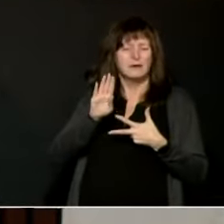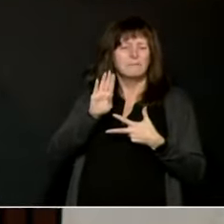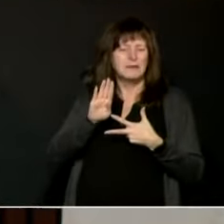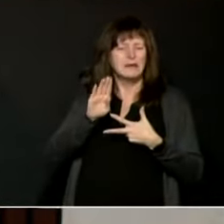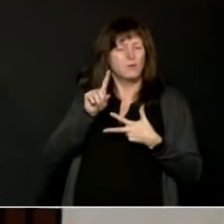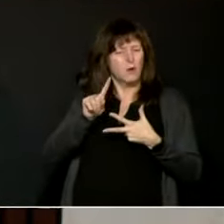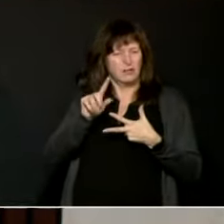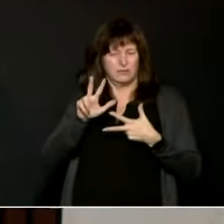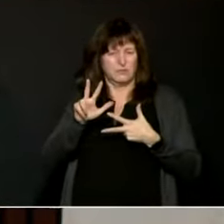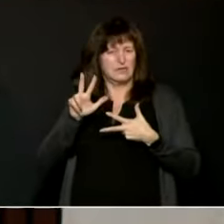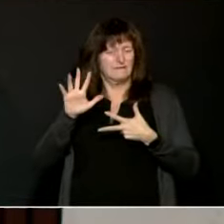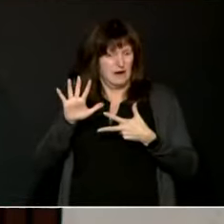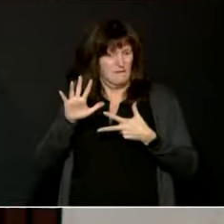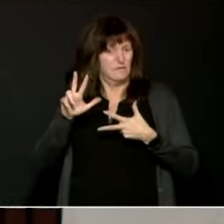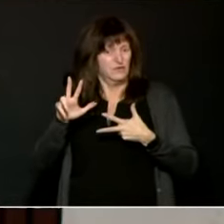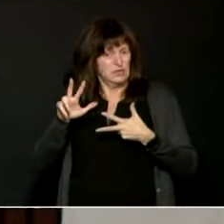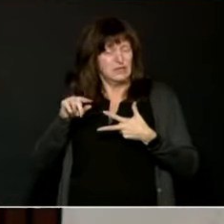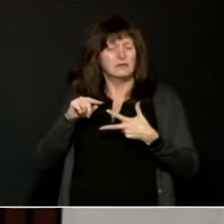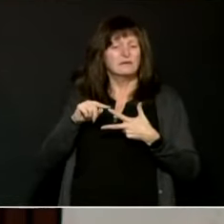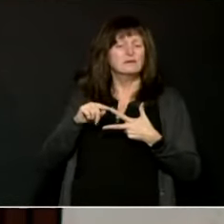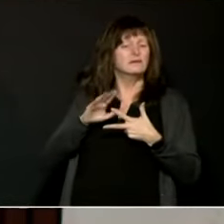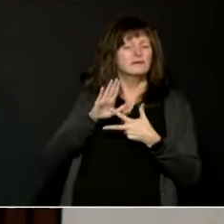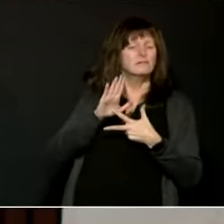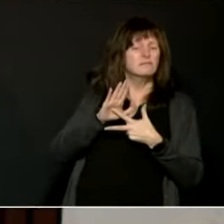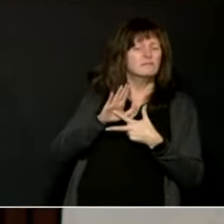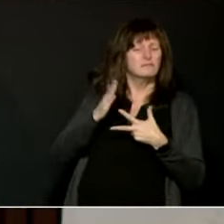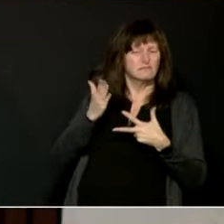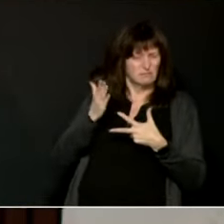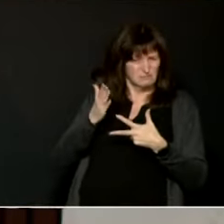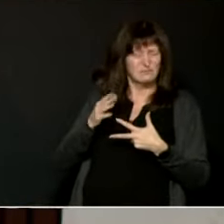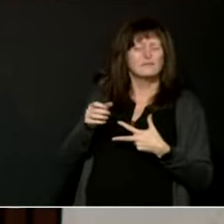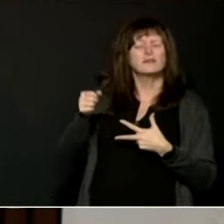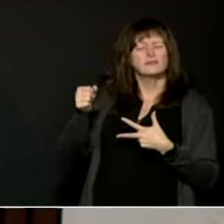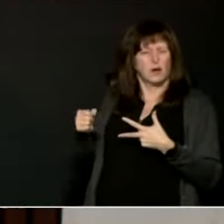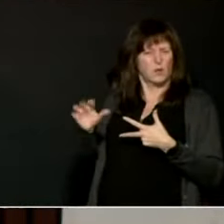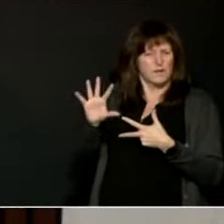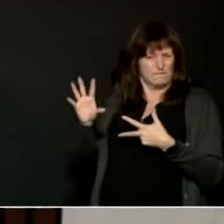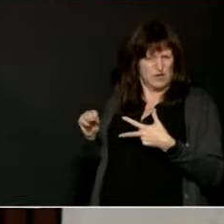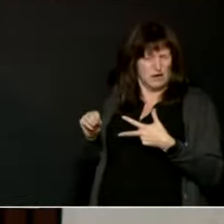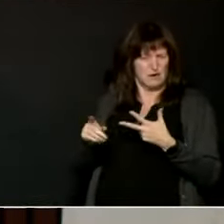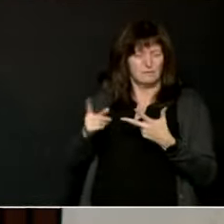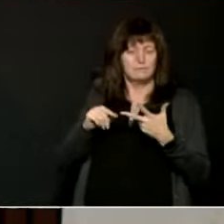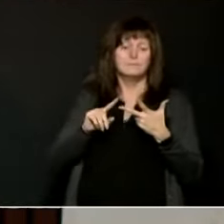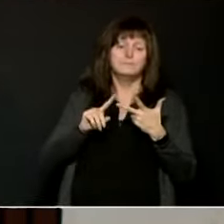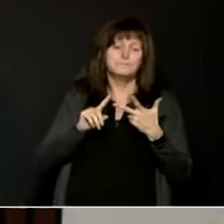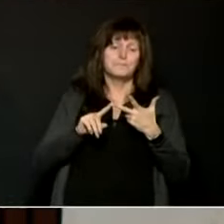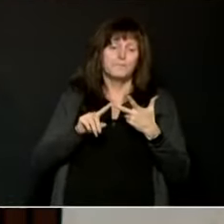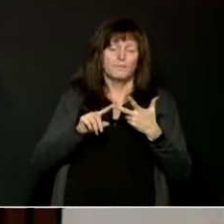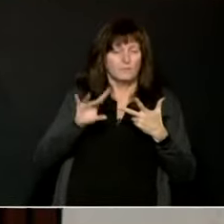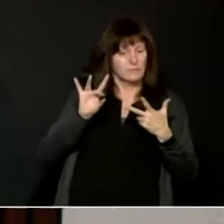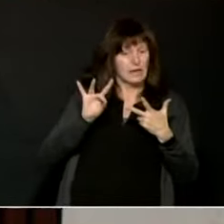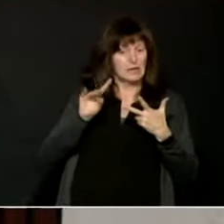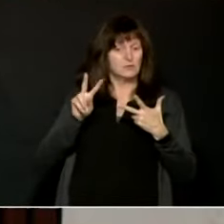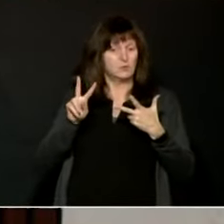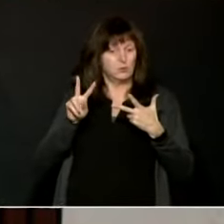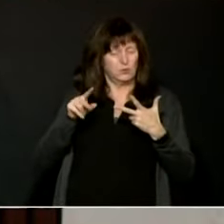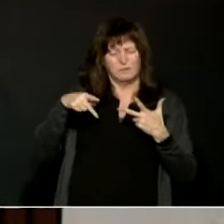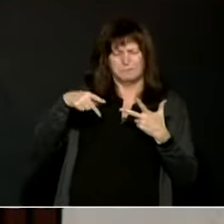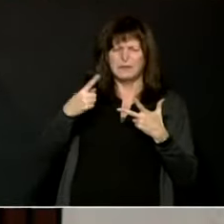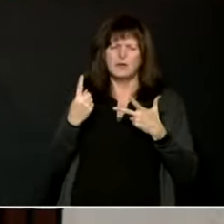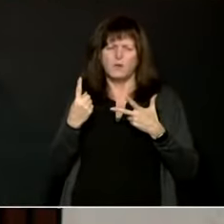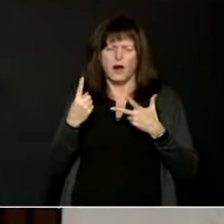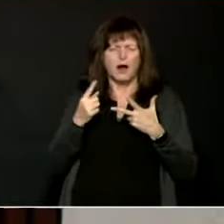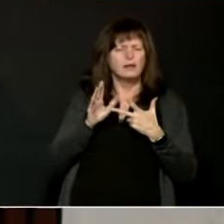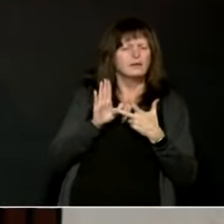B1351 variant, originally identified in South Africa. And 82 are the P1 variant, originally